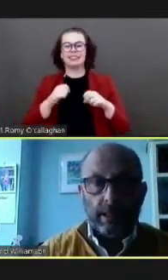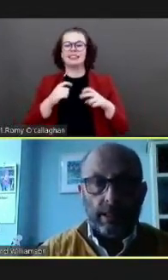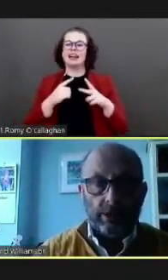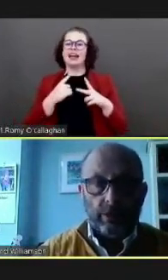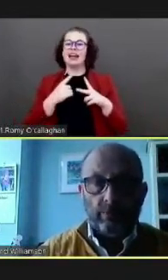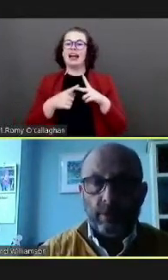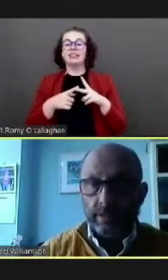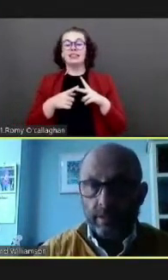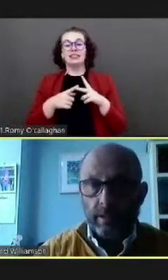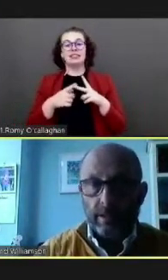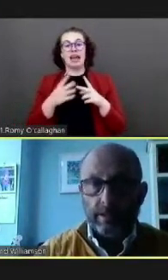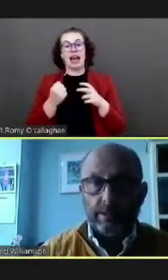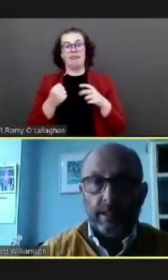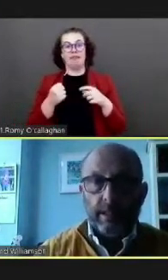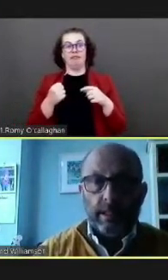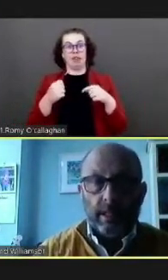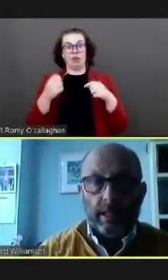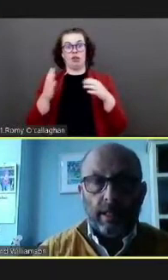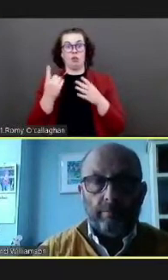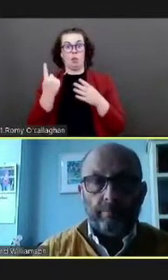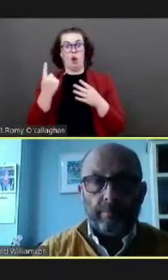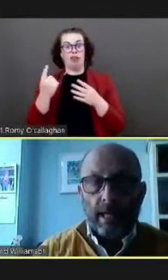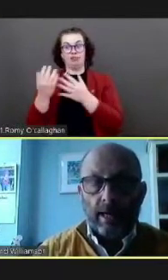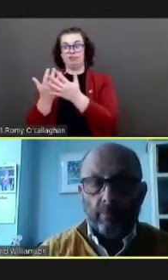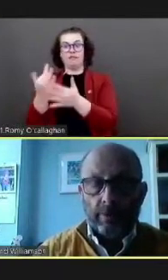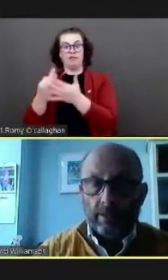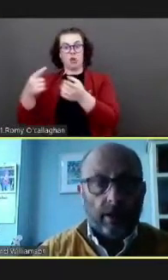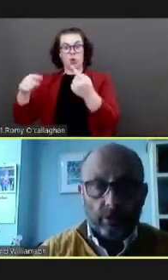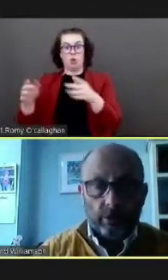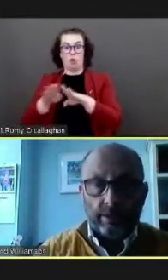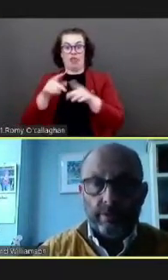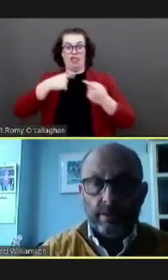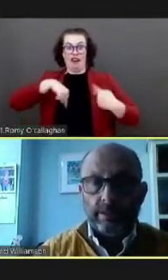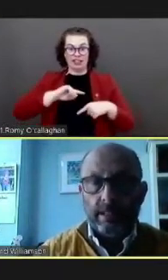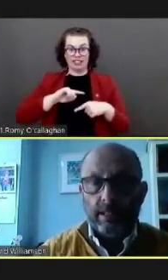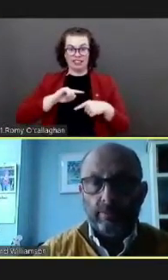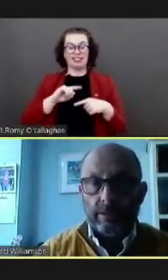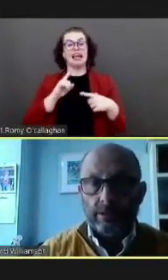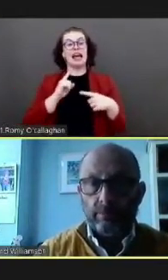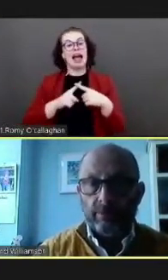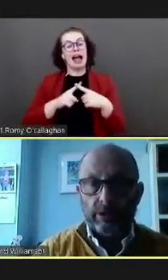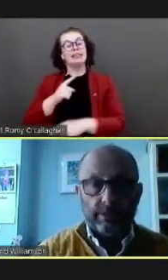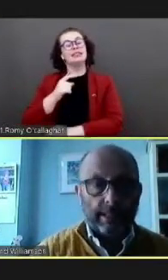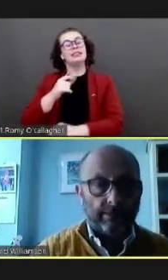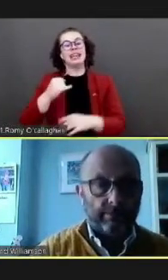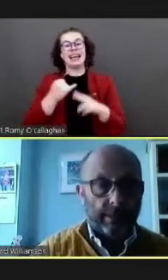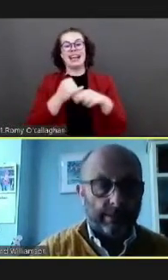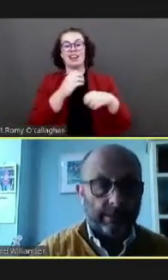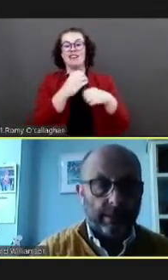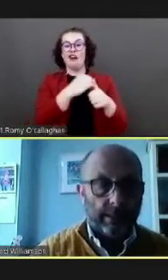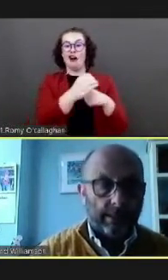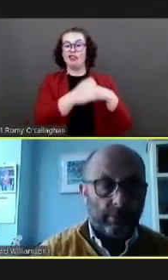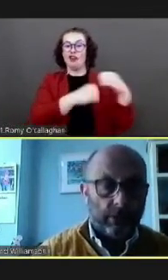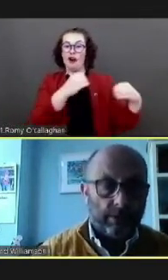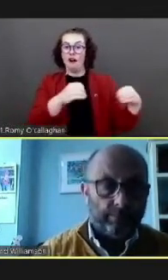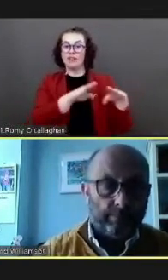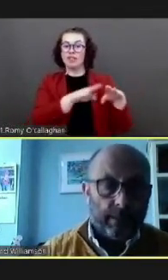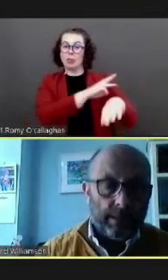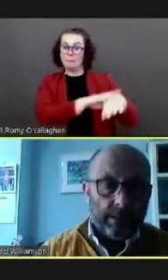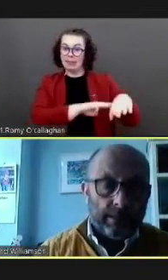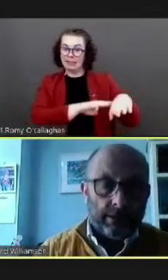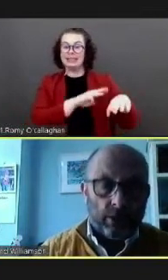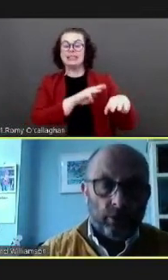co-located unit with the guards within Harcourt Terrace dealing with the supervision of sex offenders in the